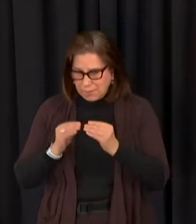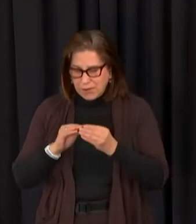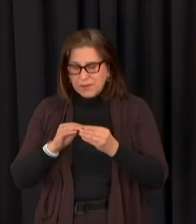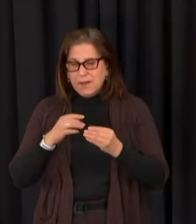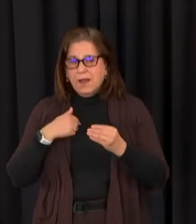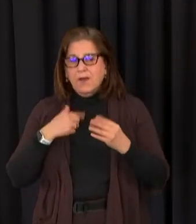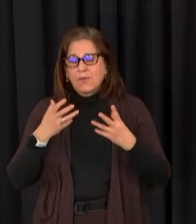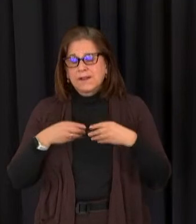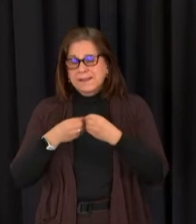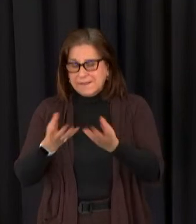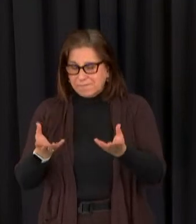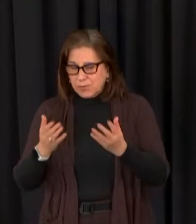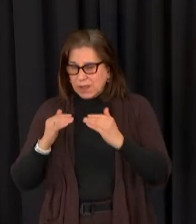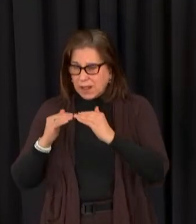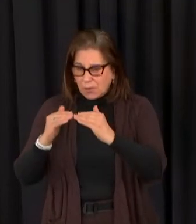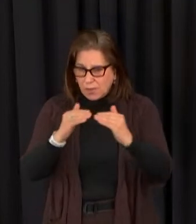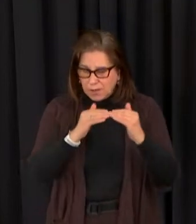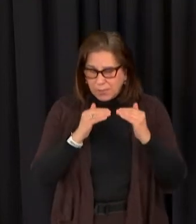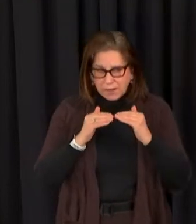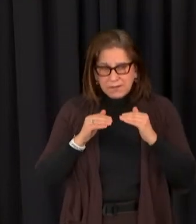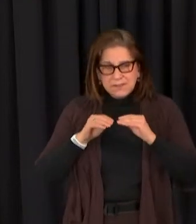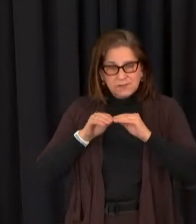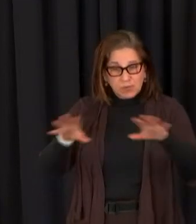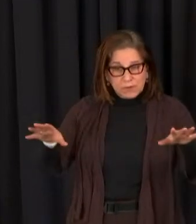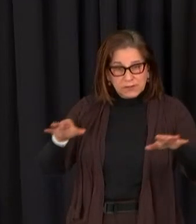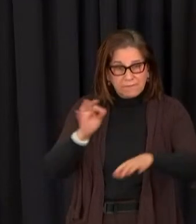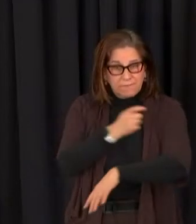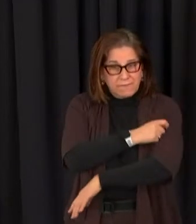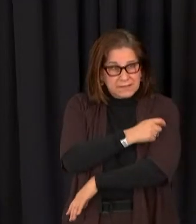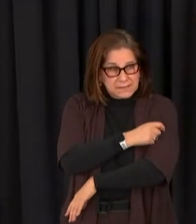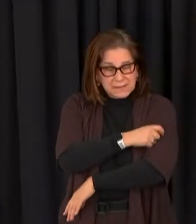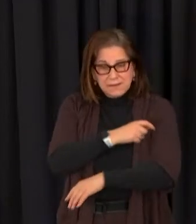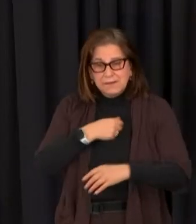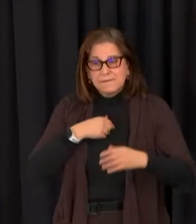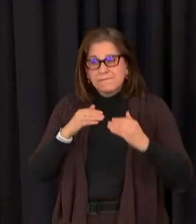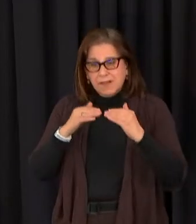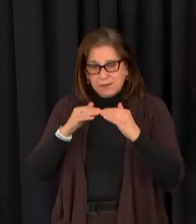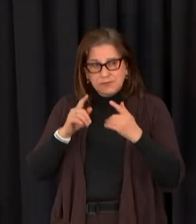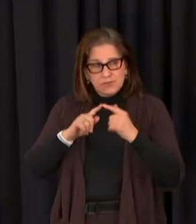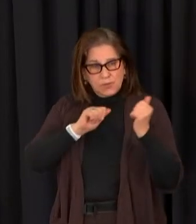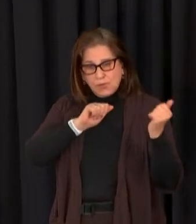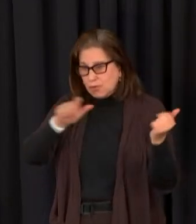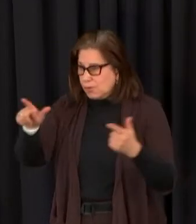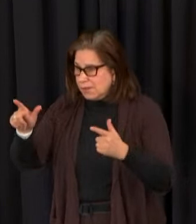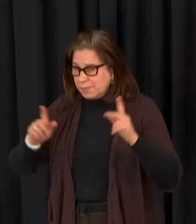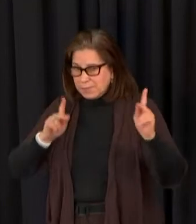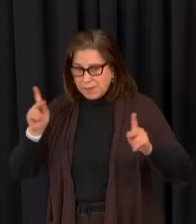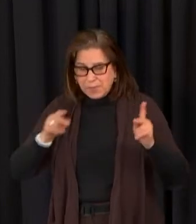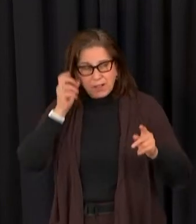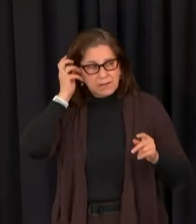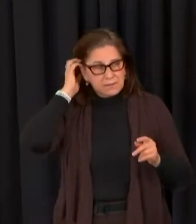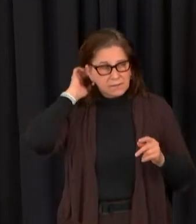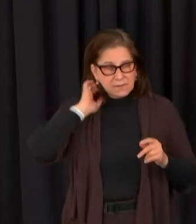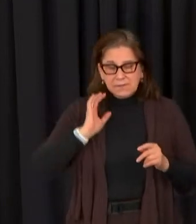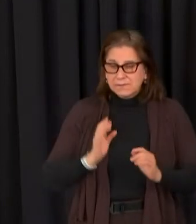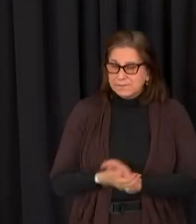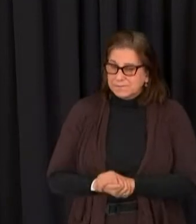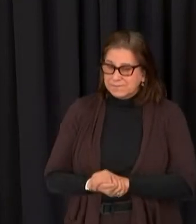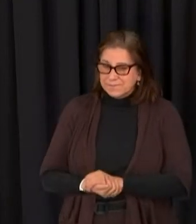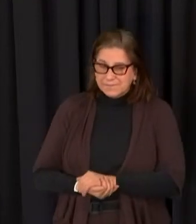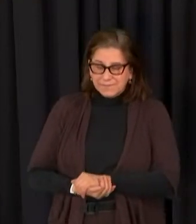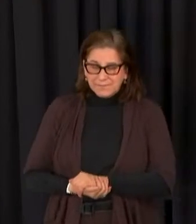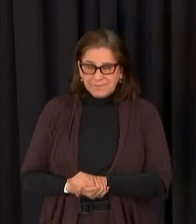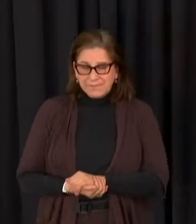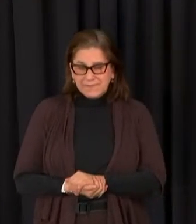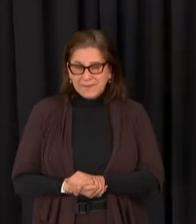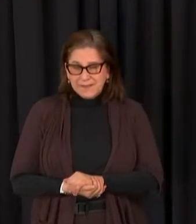equitable distribution of the vaccine to make sure that people are getting registered. Doesn't have to be